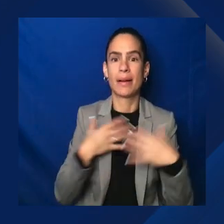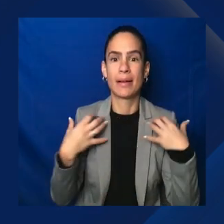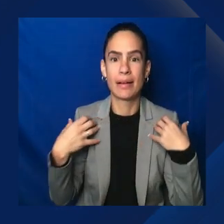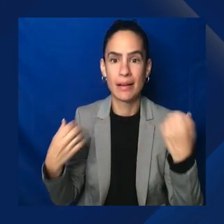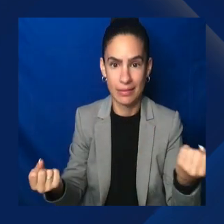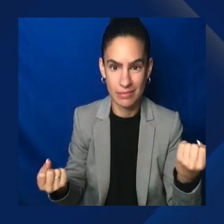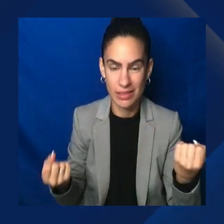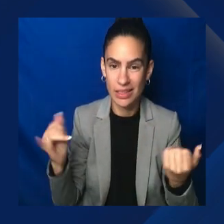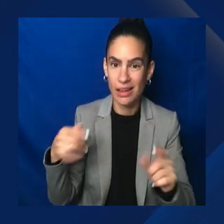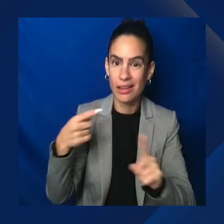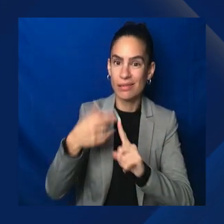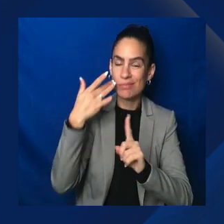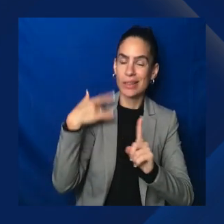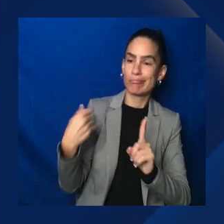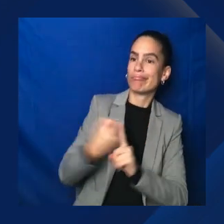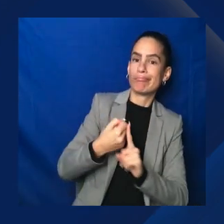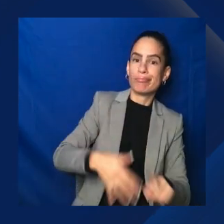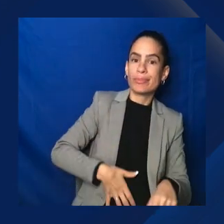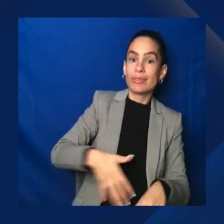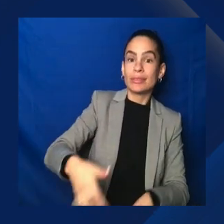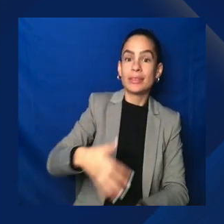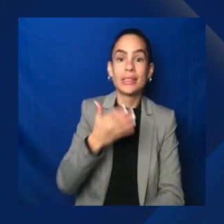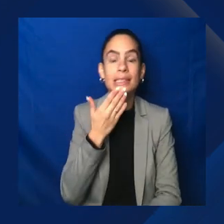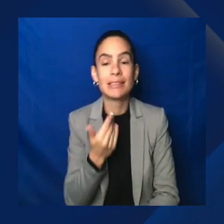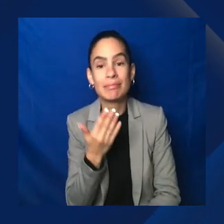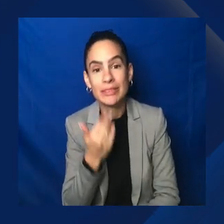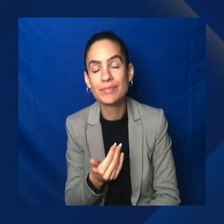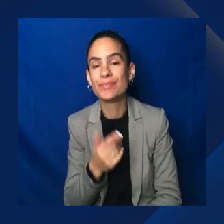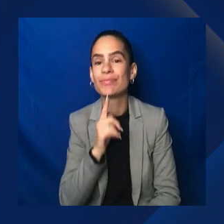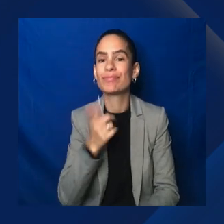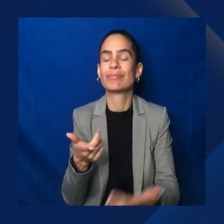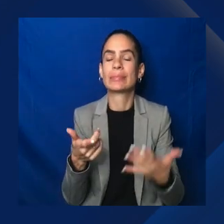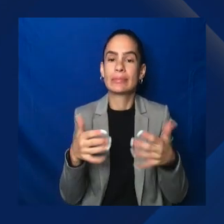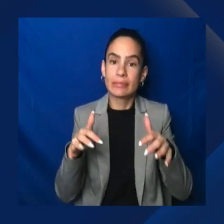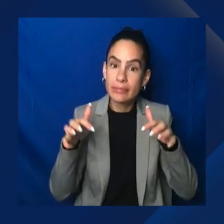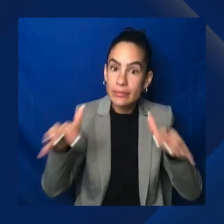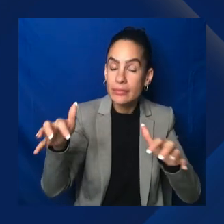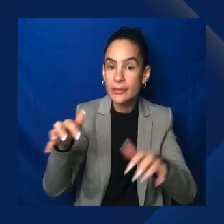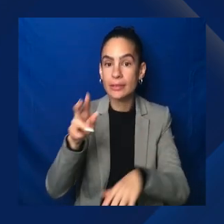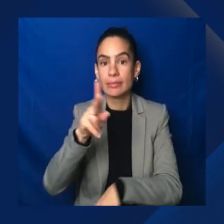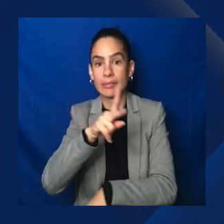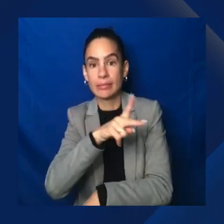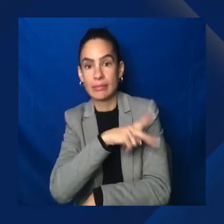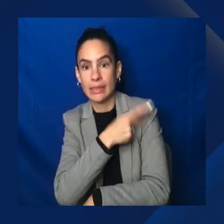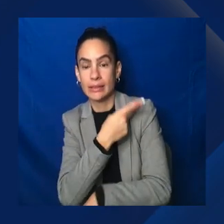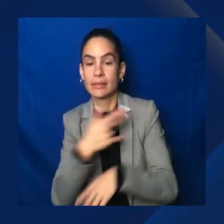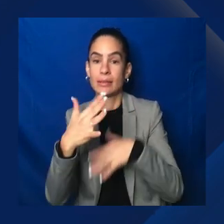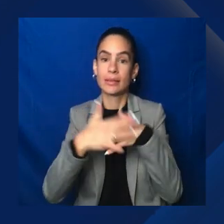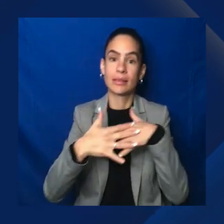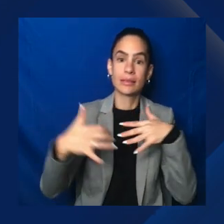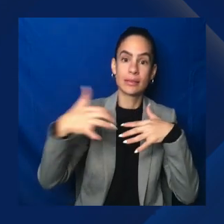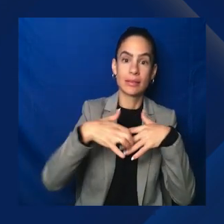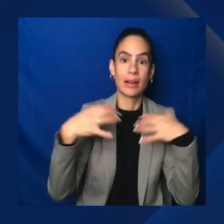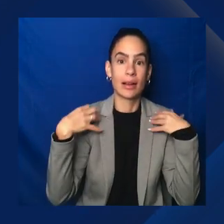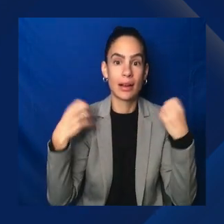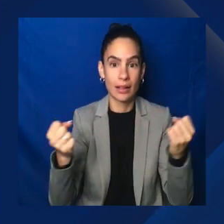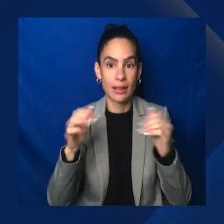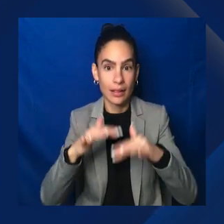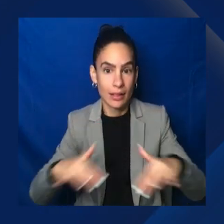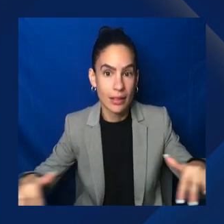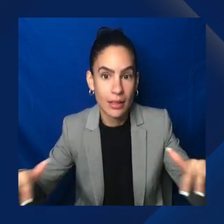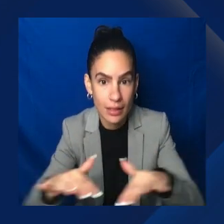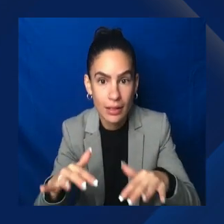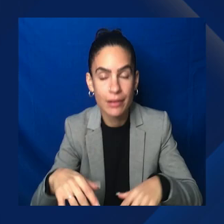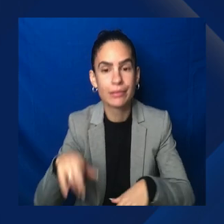Many patients in the Indian Health Service system have traumatic experiences. And I know I